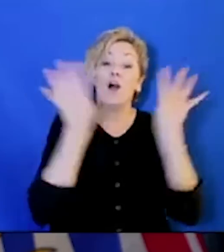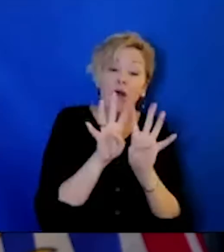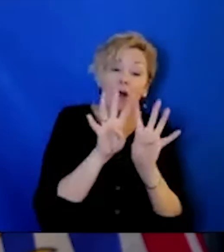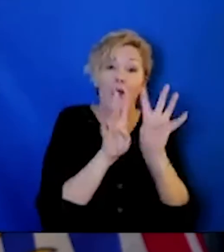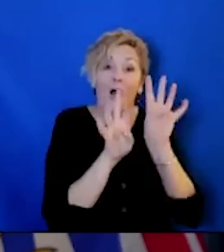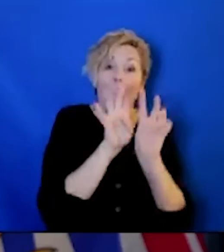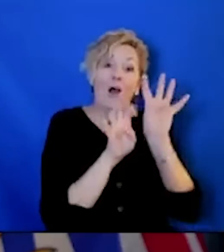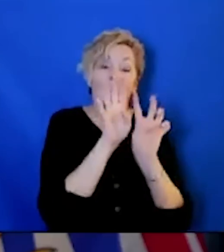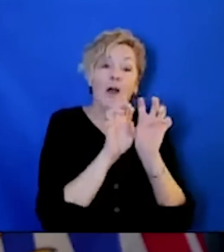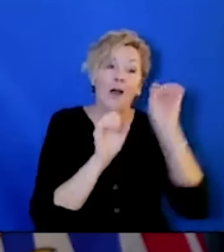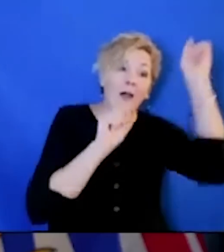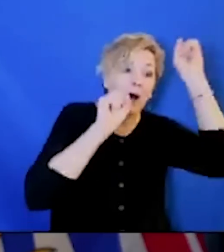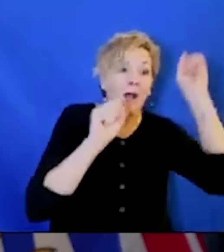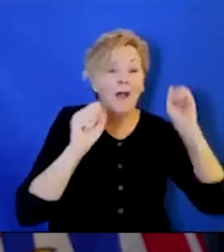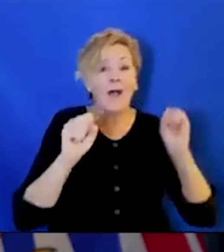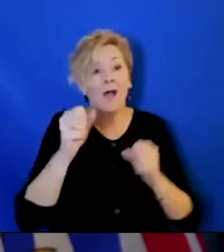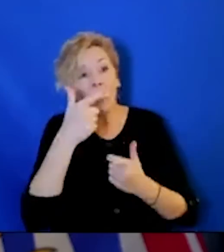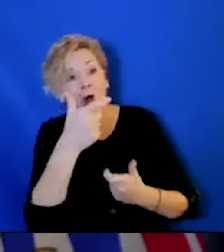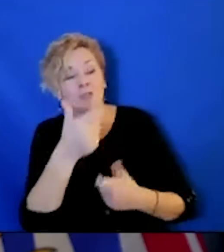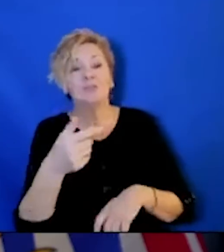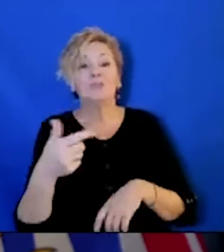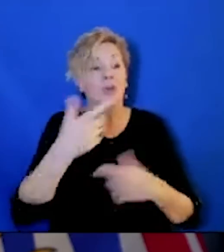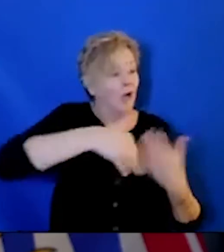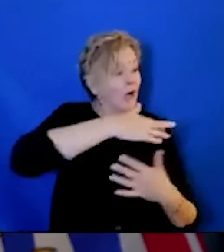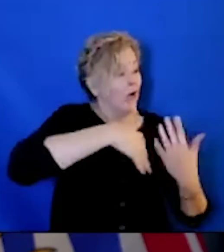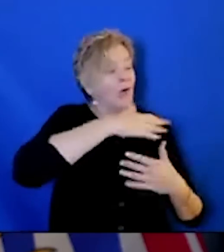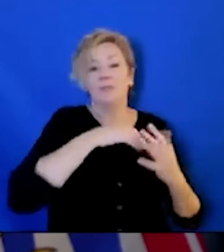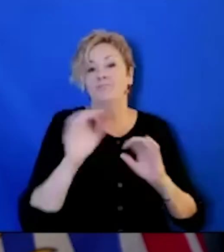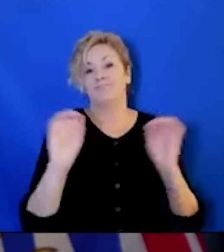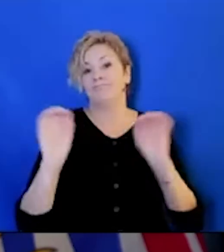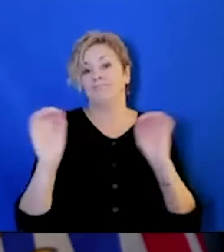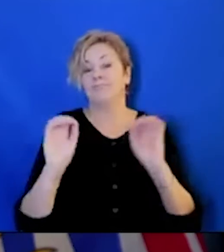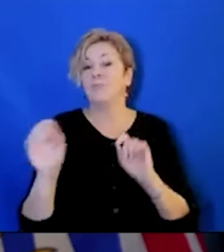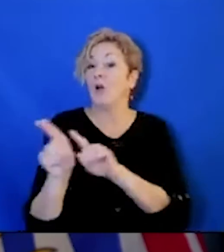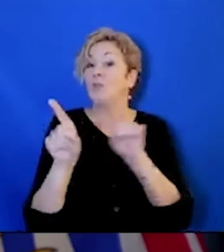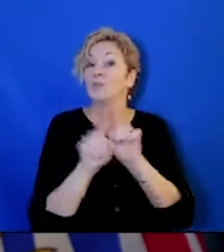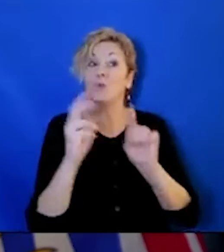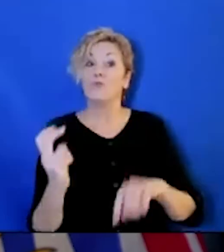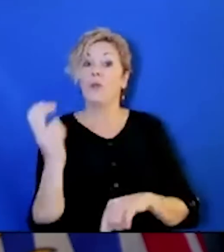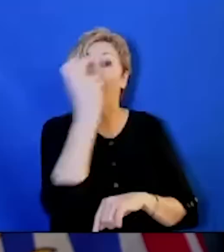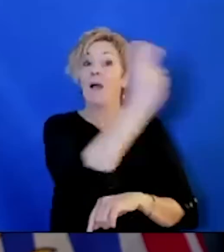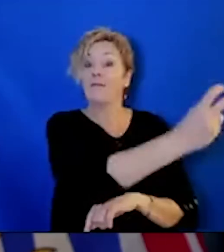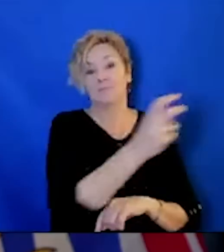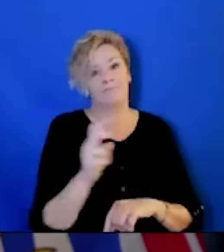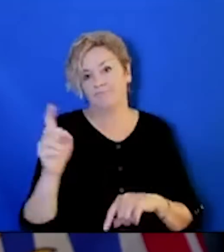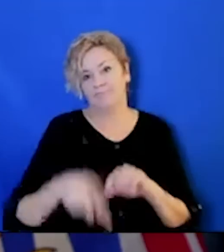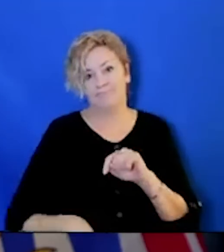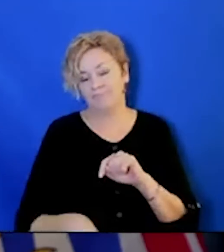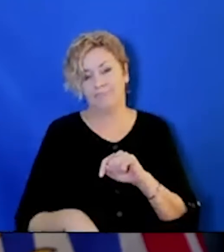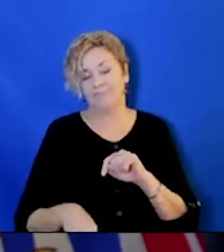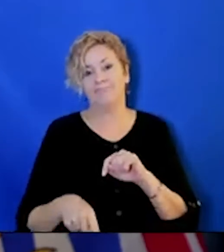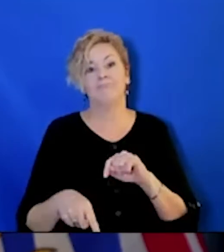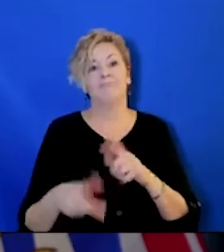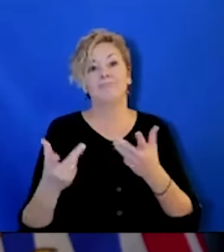within our local area. And we need to again pay attention to not having spectators congregating and talking with each other, and